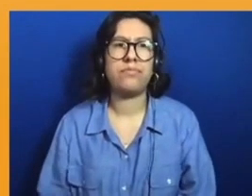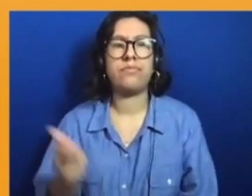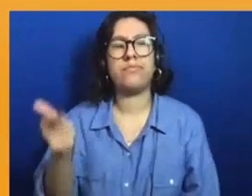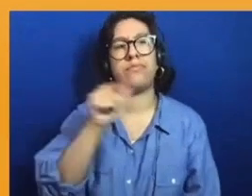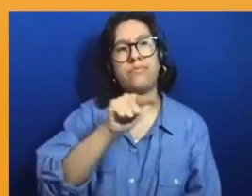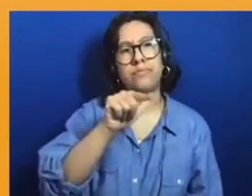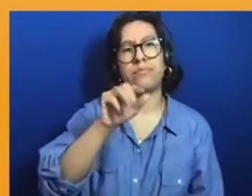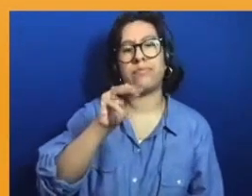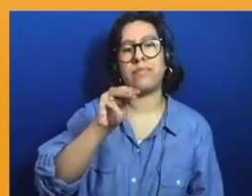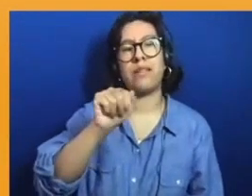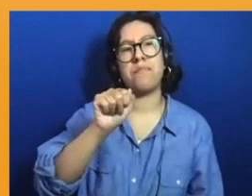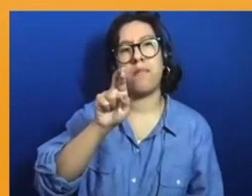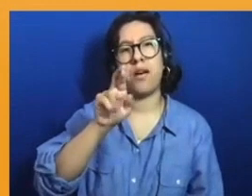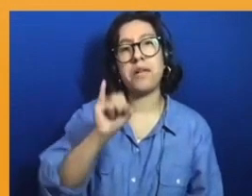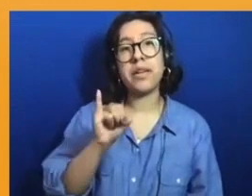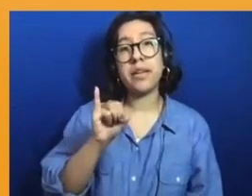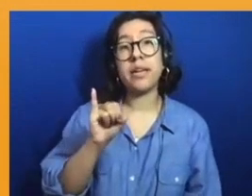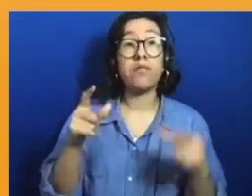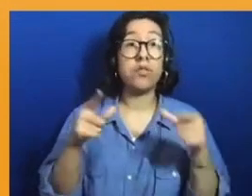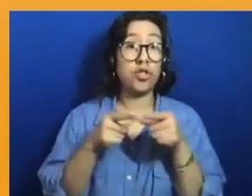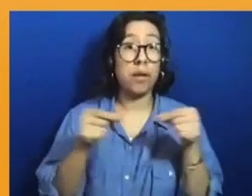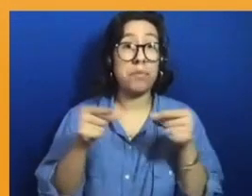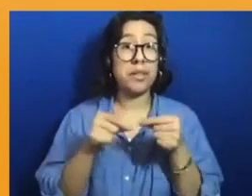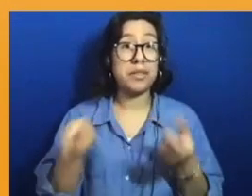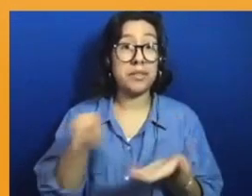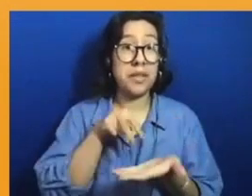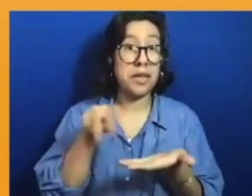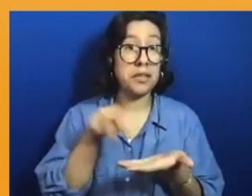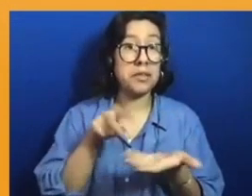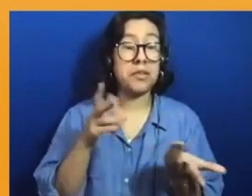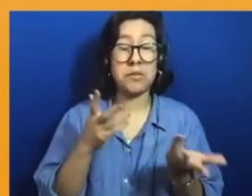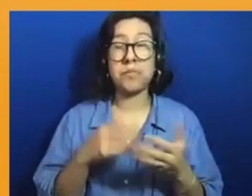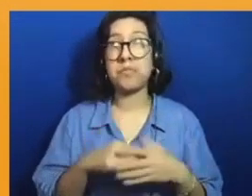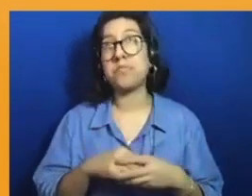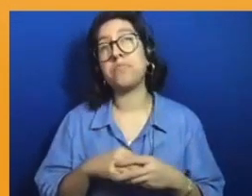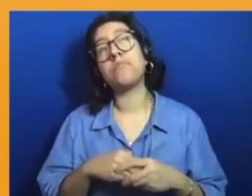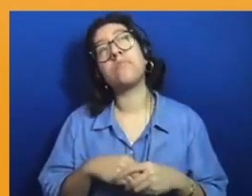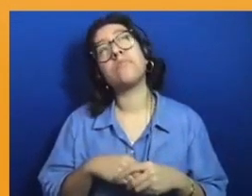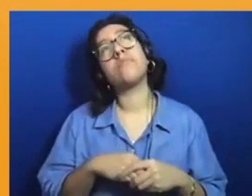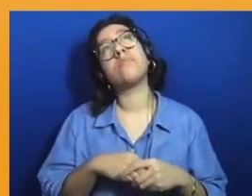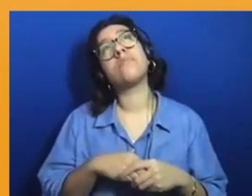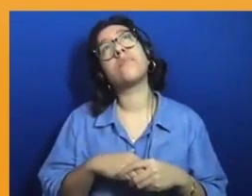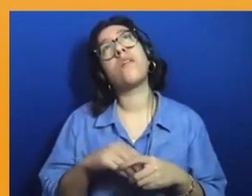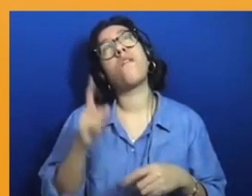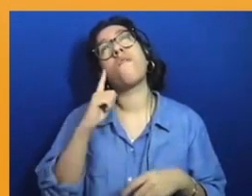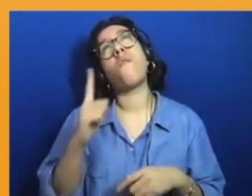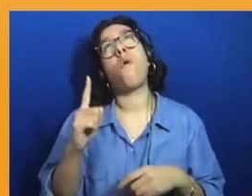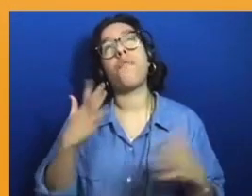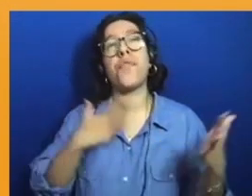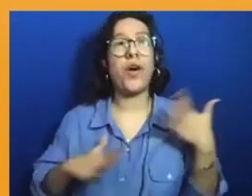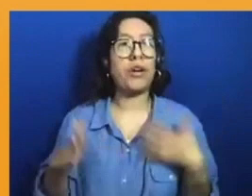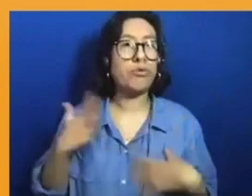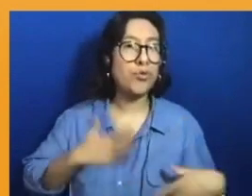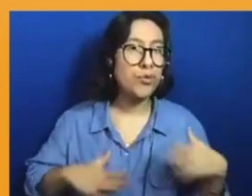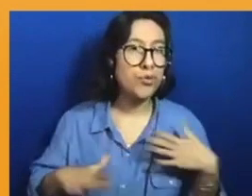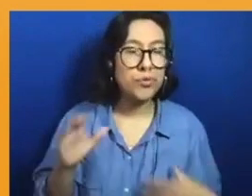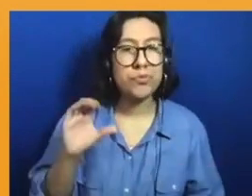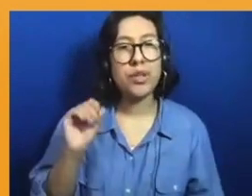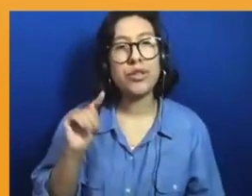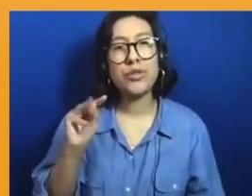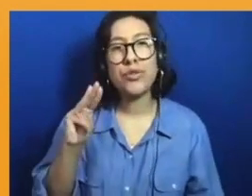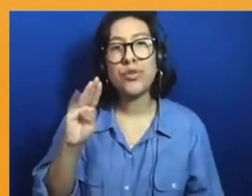Okay, for Japanese dance, as far as the costume goes, you know, we have